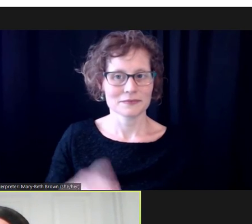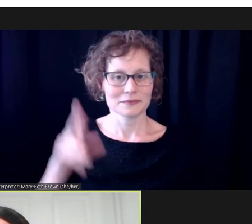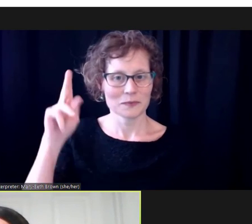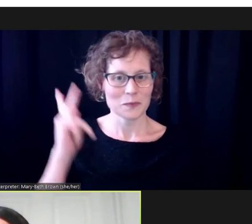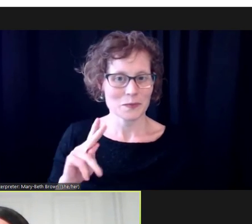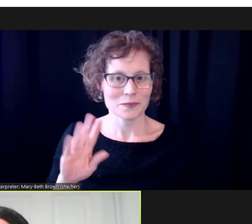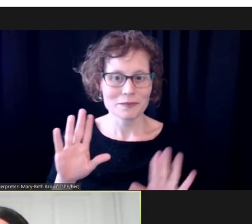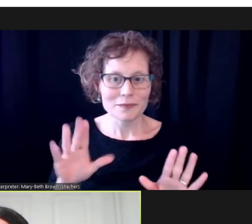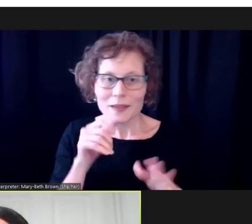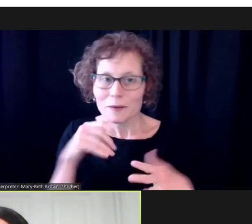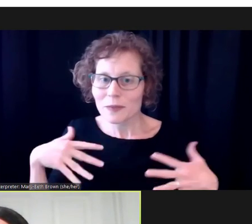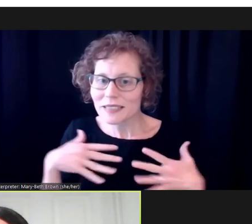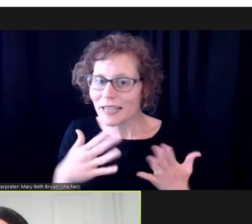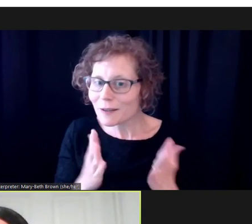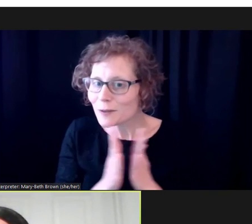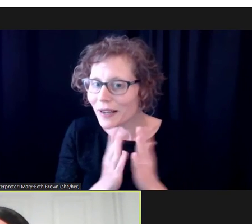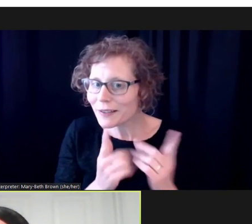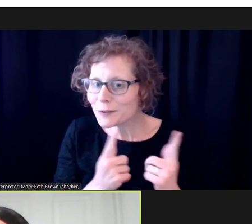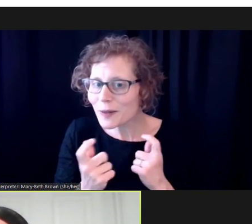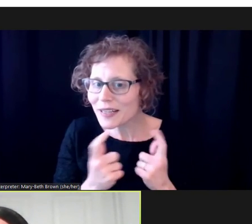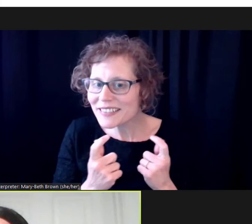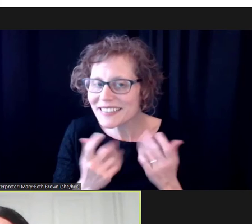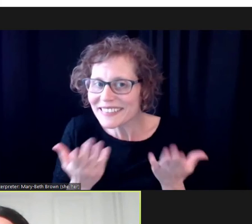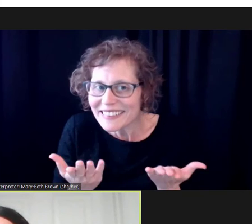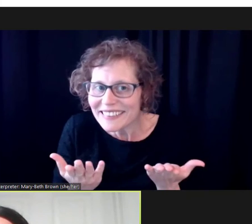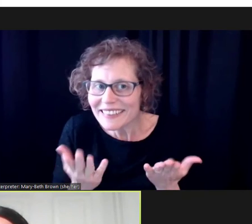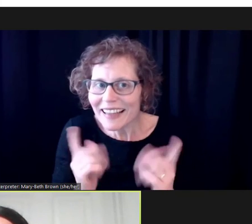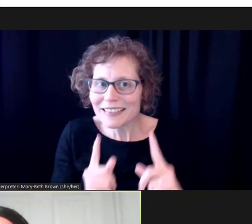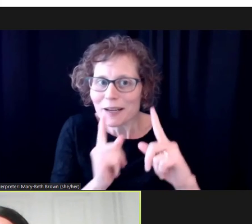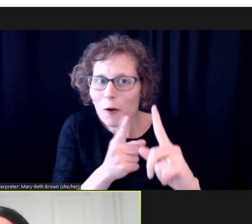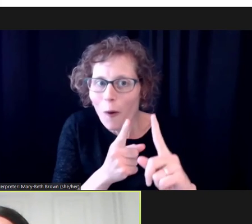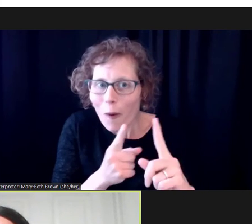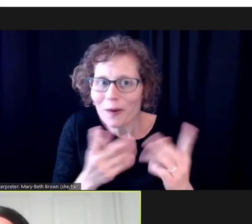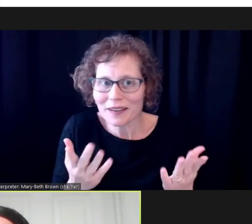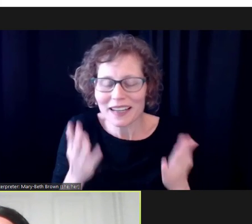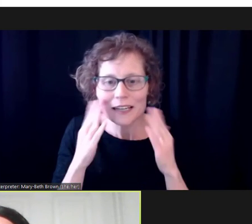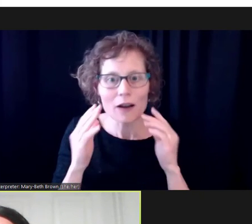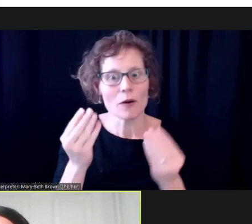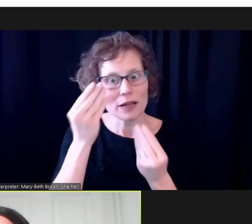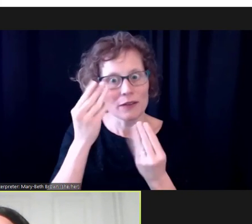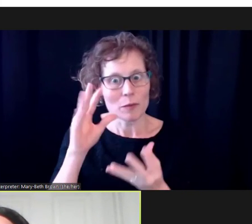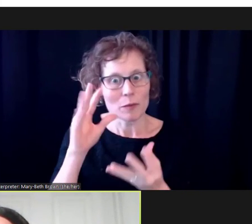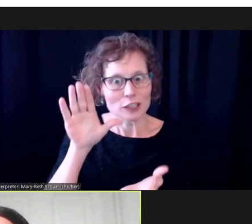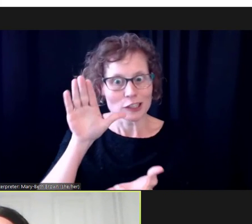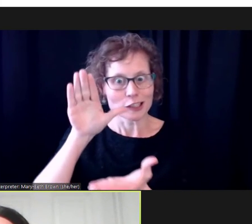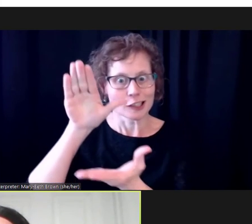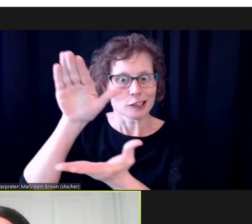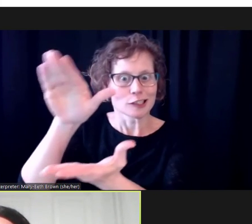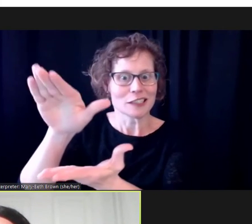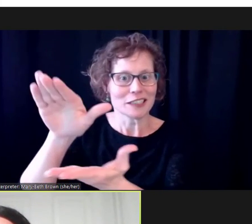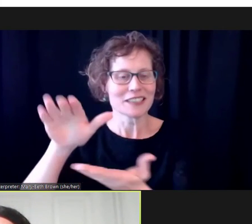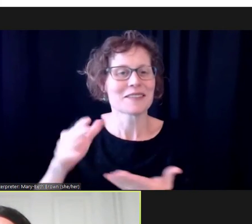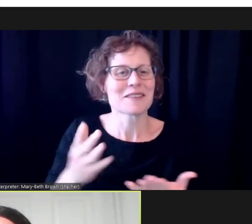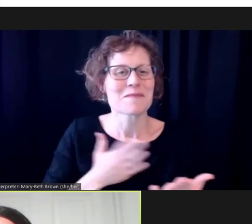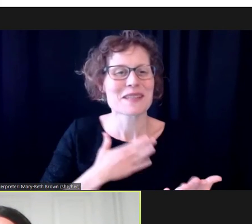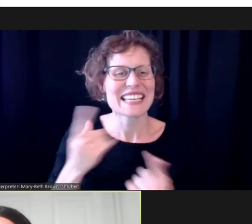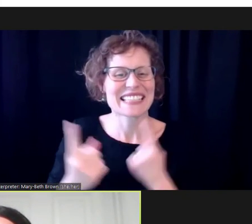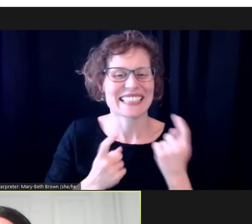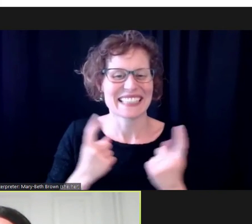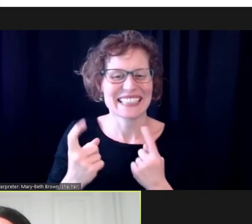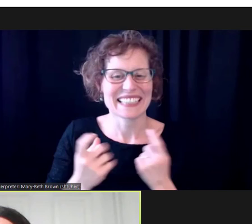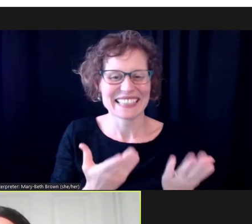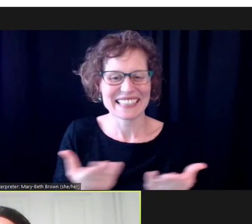And don't be afraid to ask questions today. That's what we're here for. I know we gave you a lot of information, so.